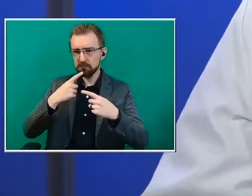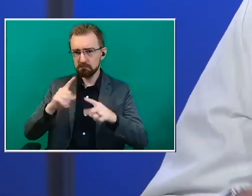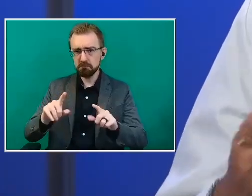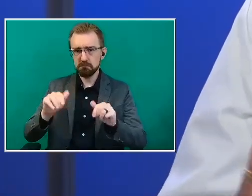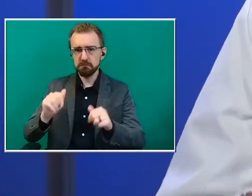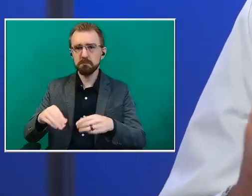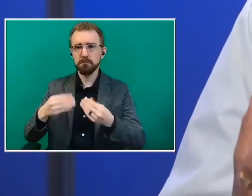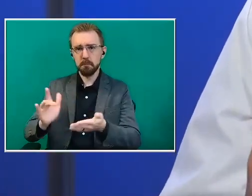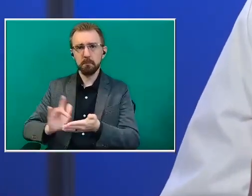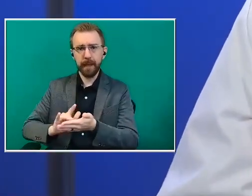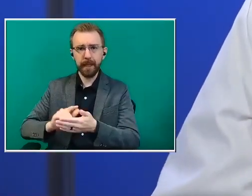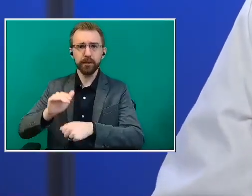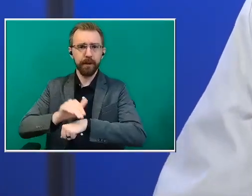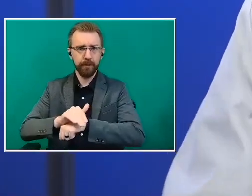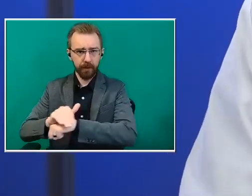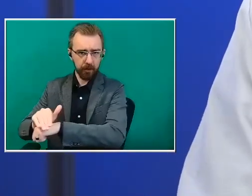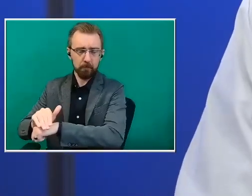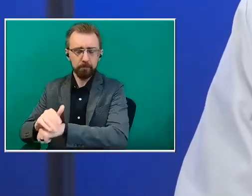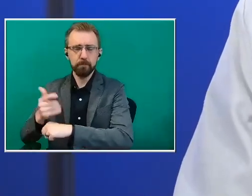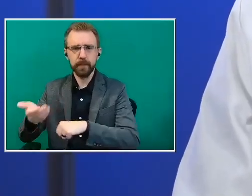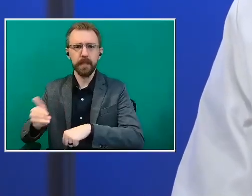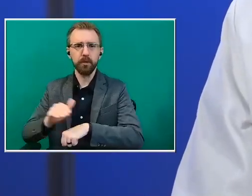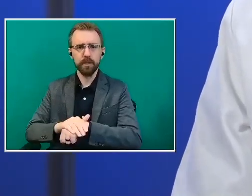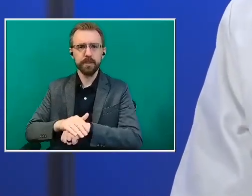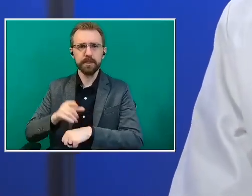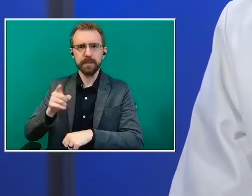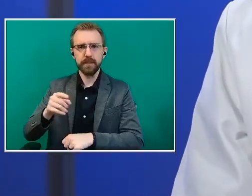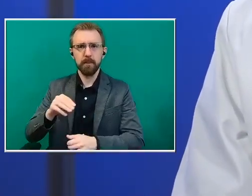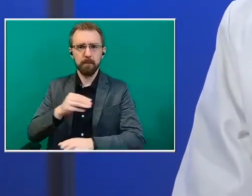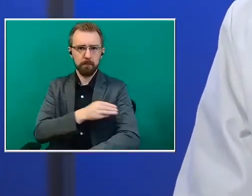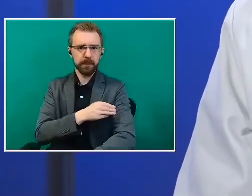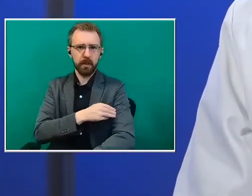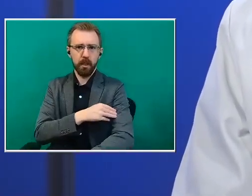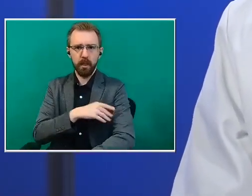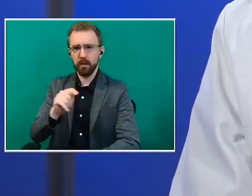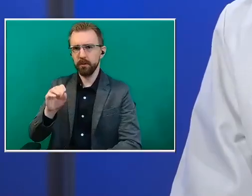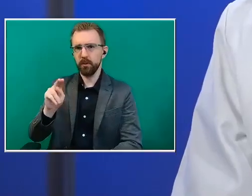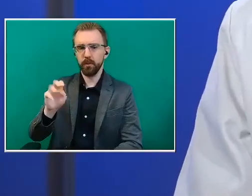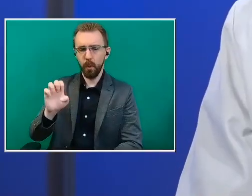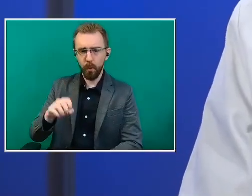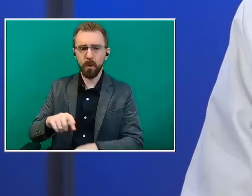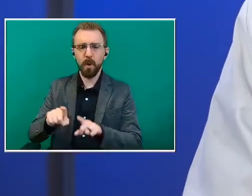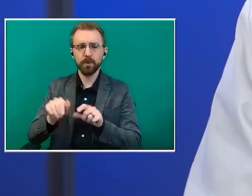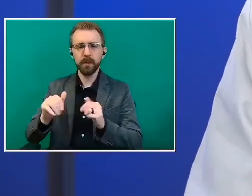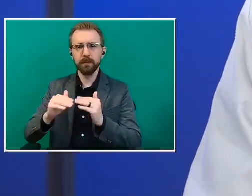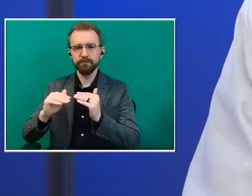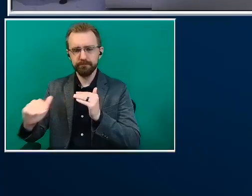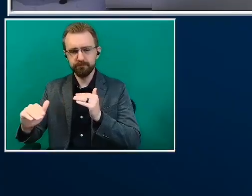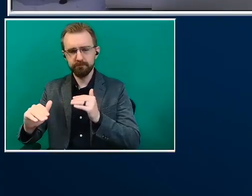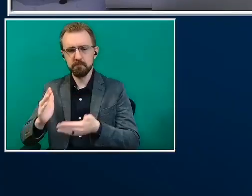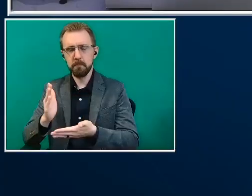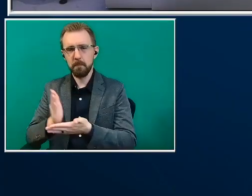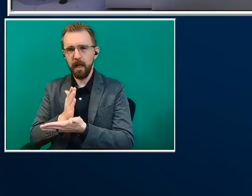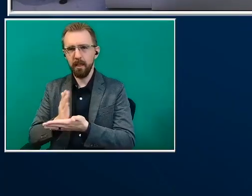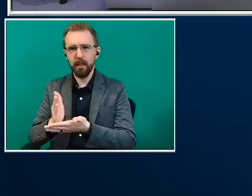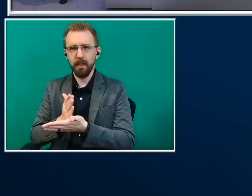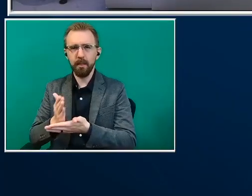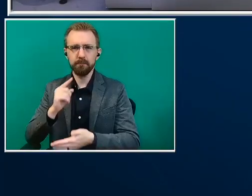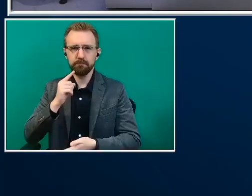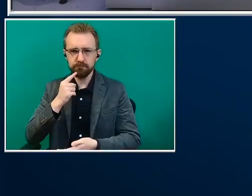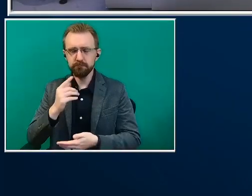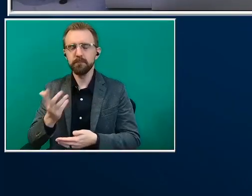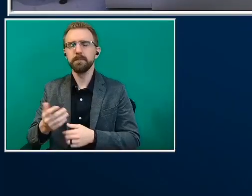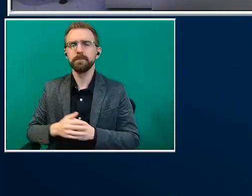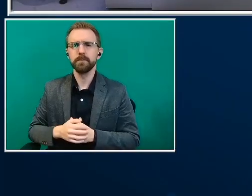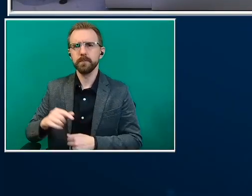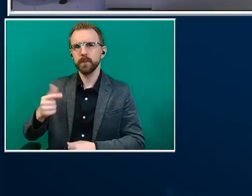nighttime that increases the tone of their muscles and can also stabilize mild to moderate degrees of sleep apnea. And just to say, the GLP-1 agonists may